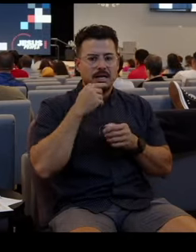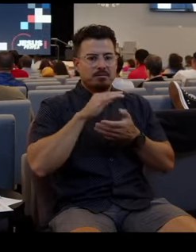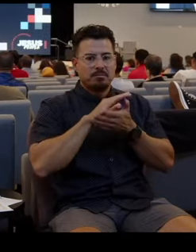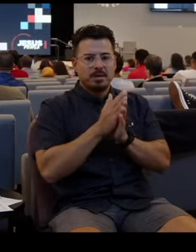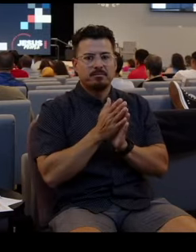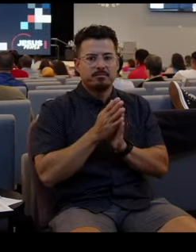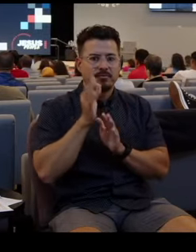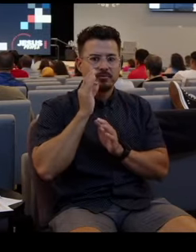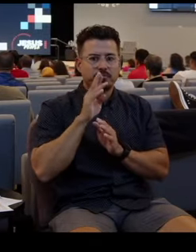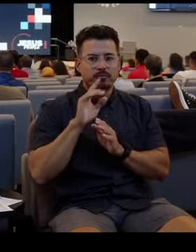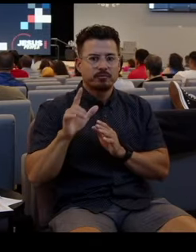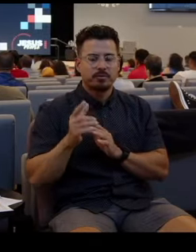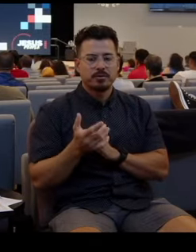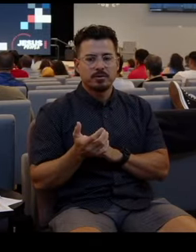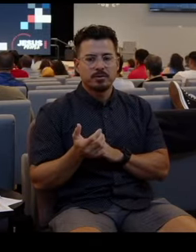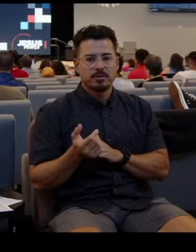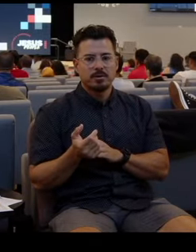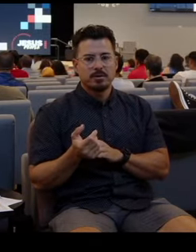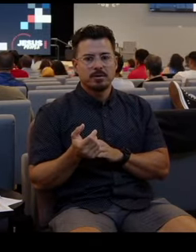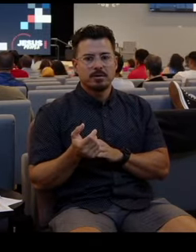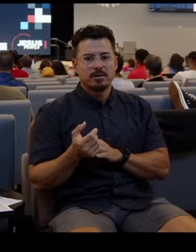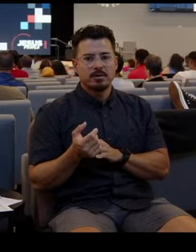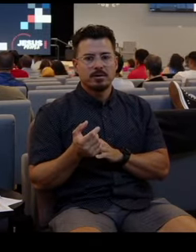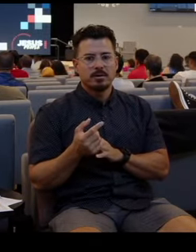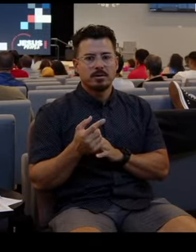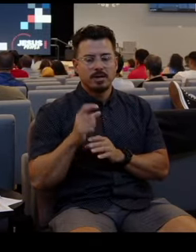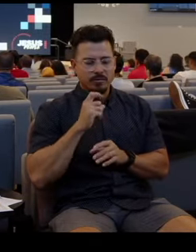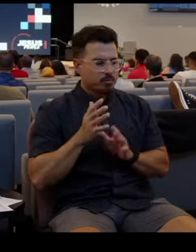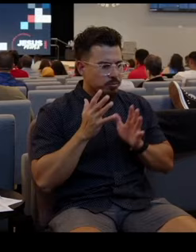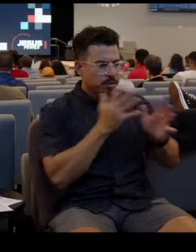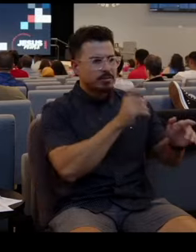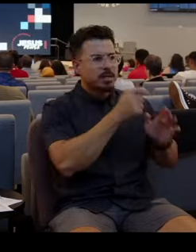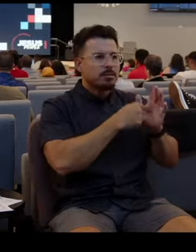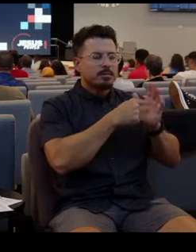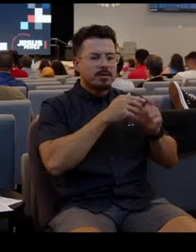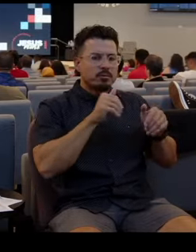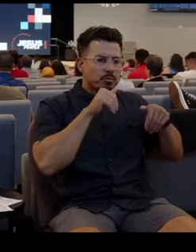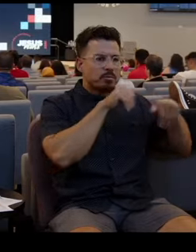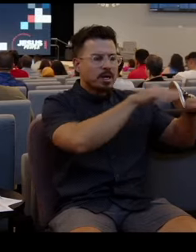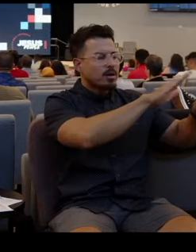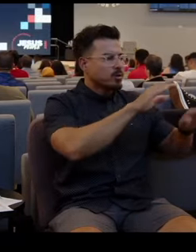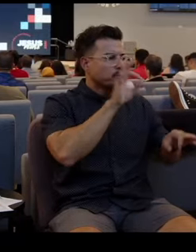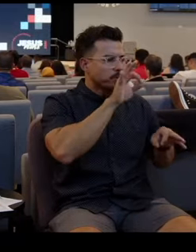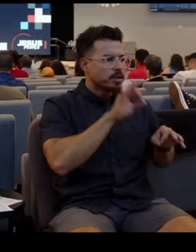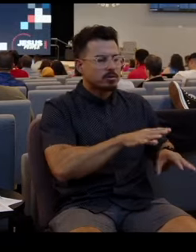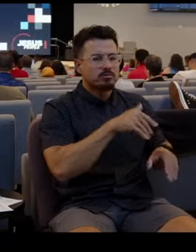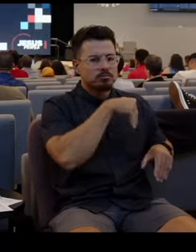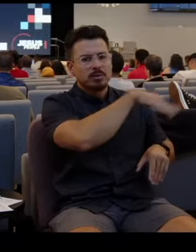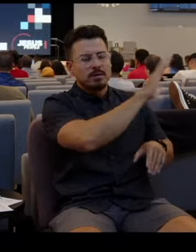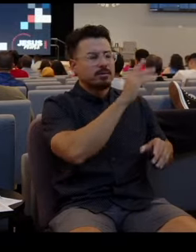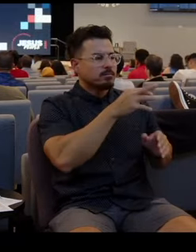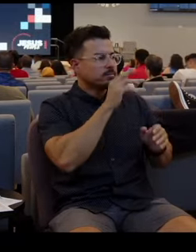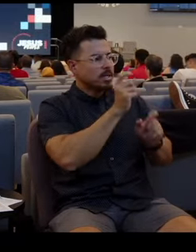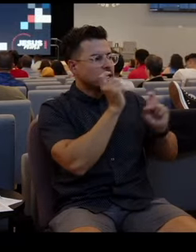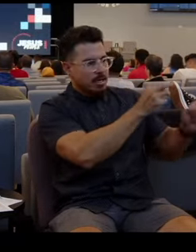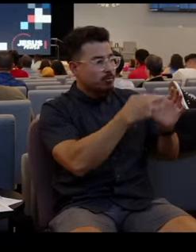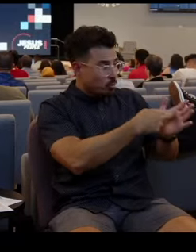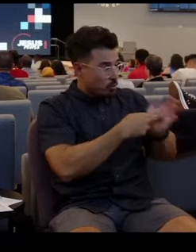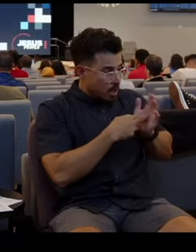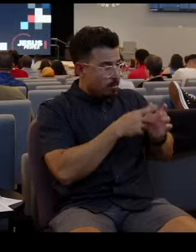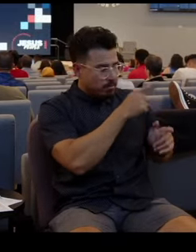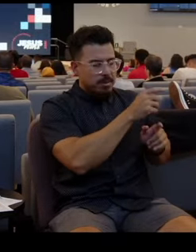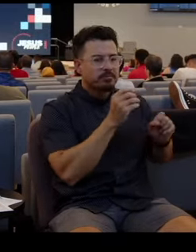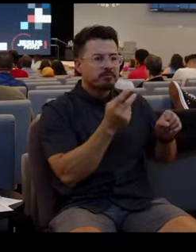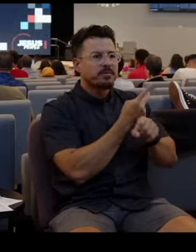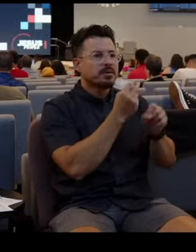want guys to go out and do something for God, they're going to need to breathe a little bit. And you put on them a proper mandate. I'm not talking about